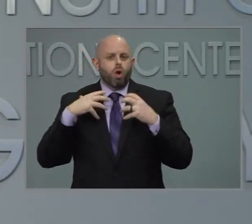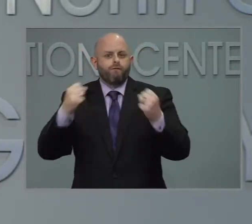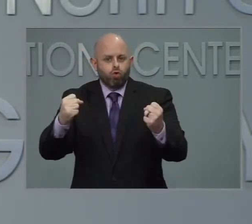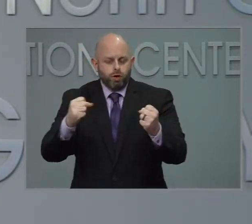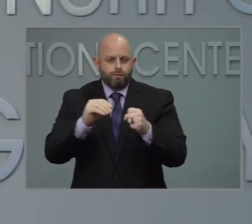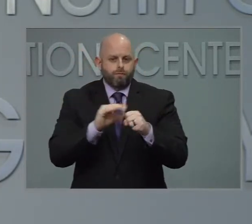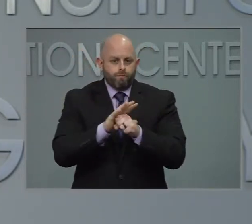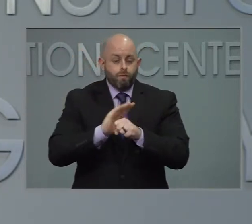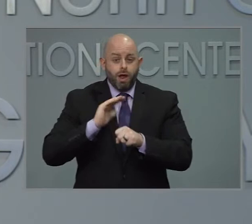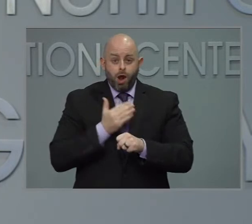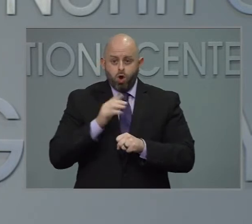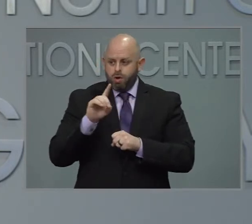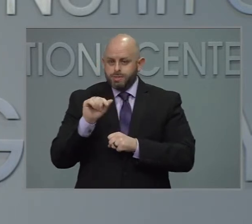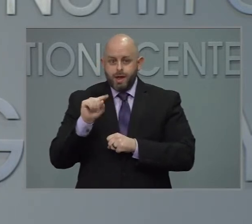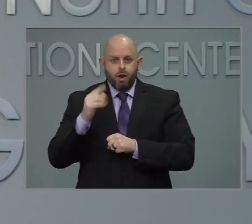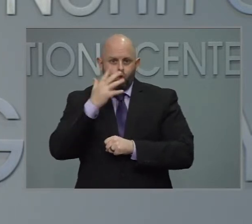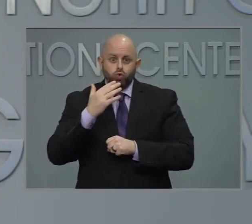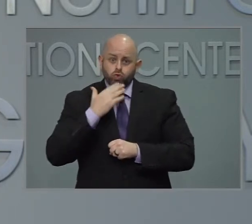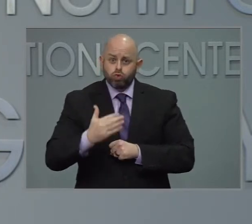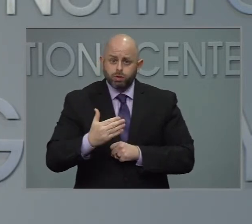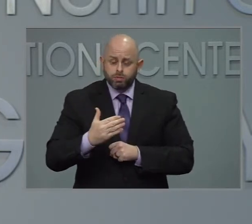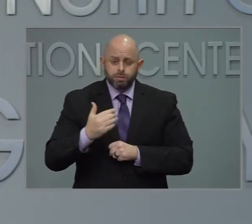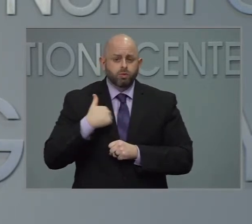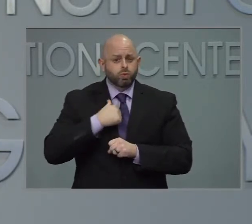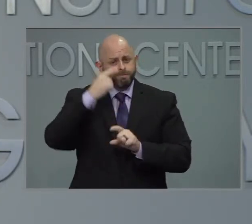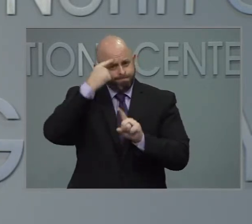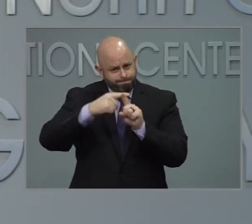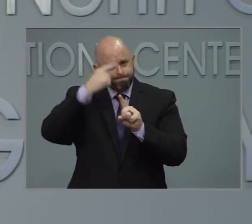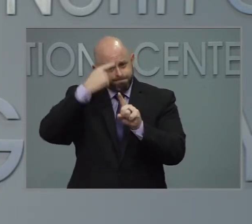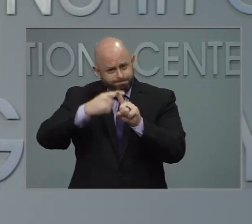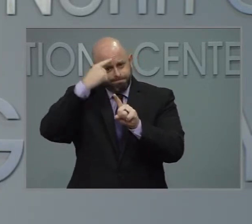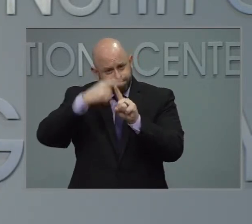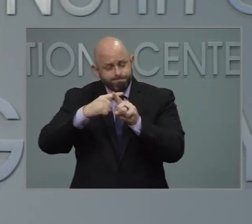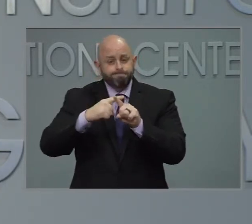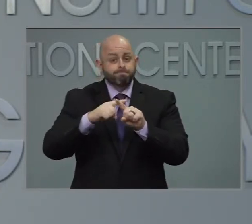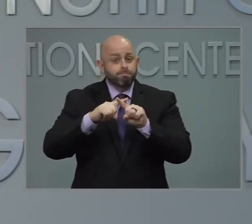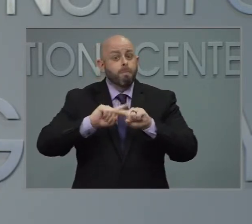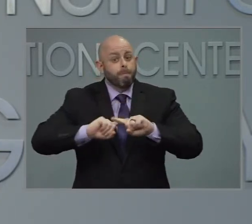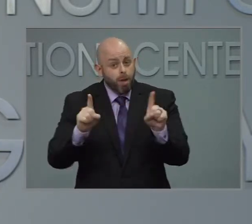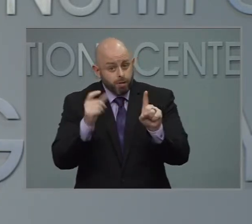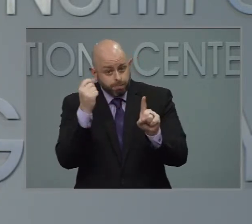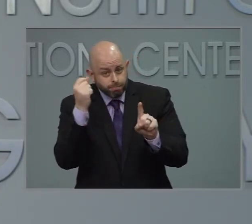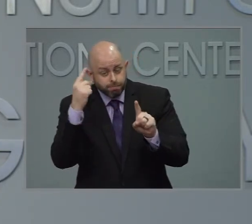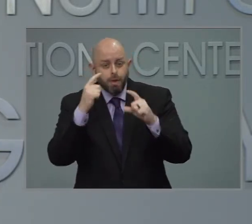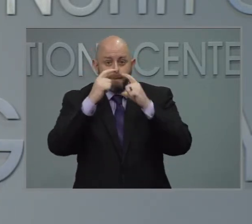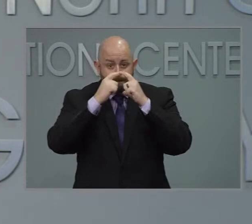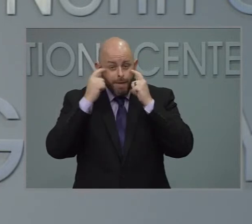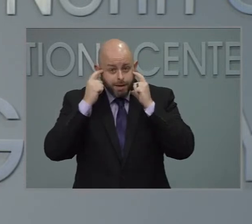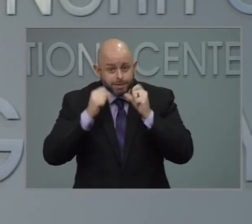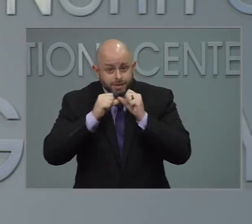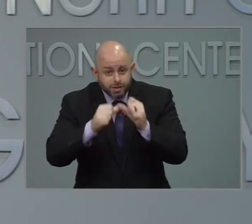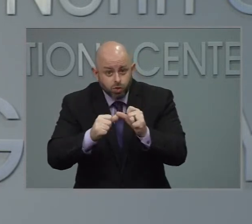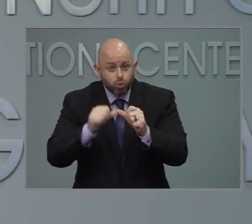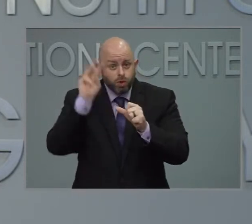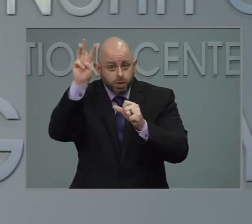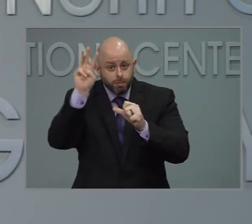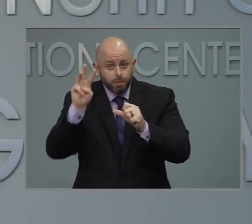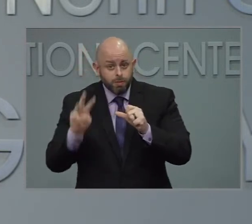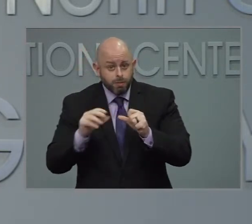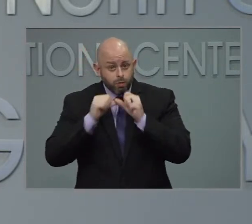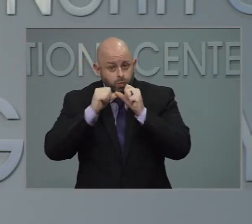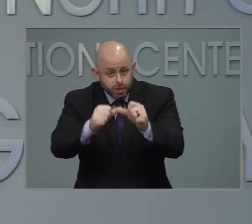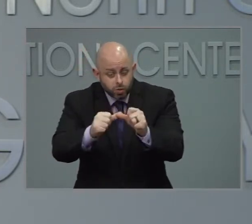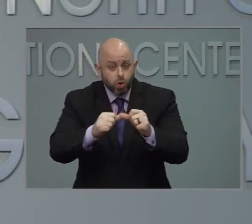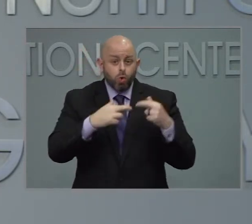data looks really good at this point. We still need to keep up our guard and keep our masks on and be responsible